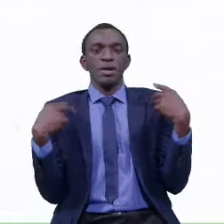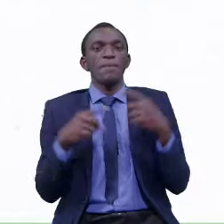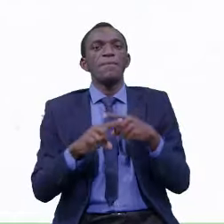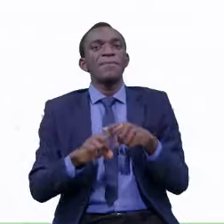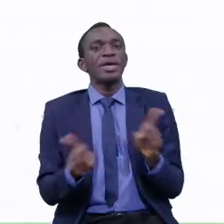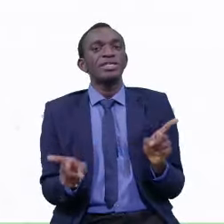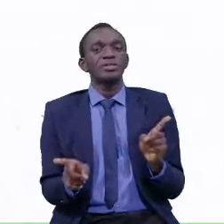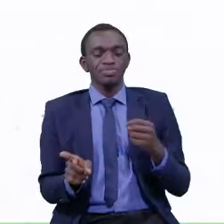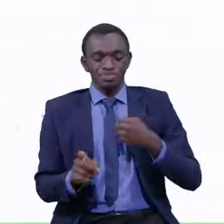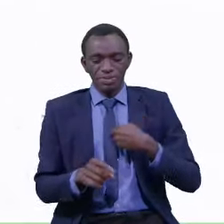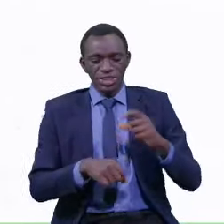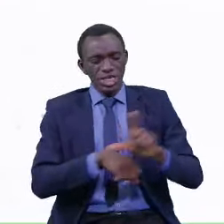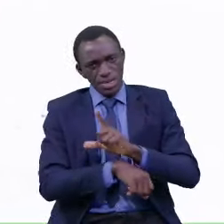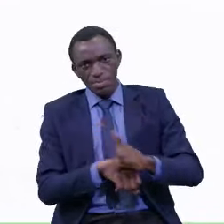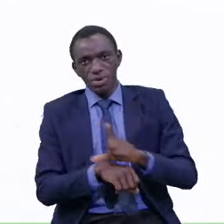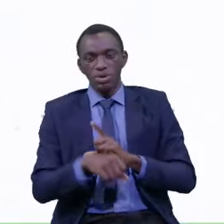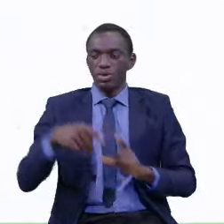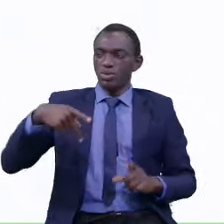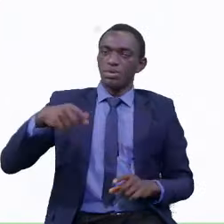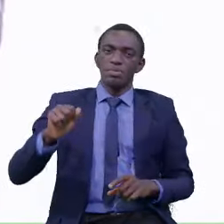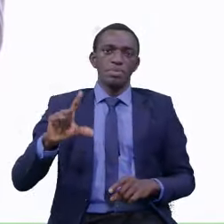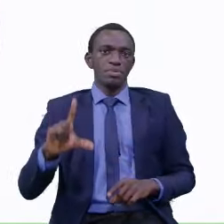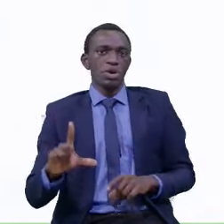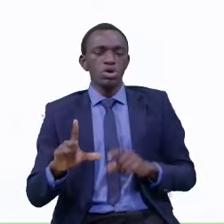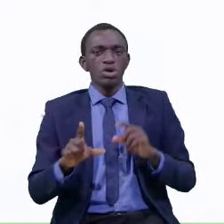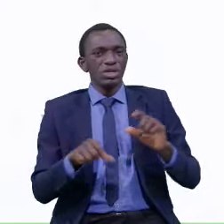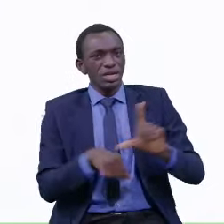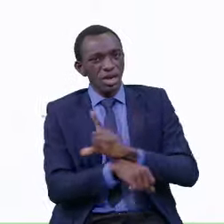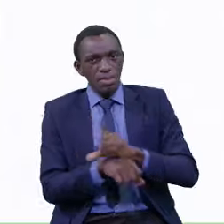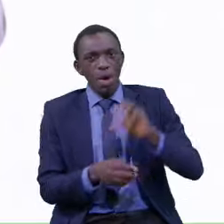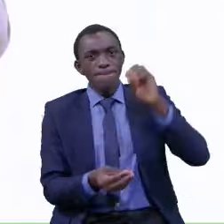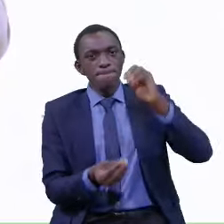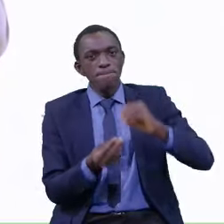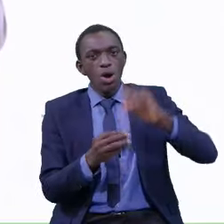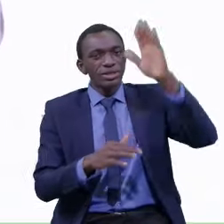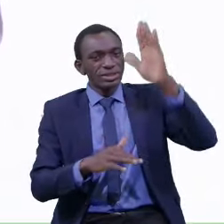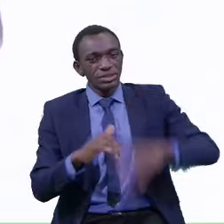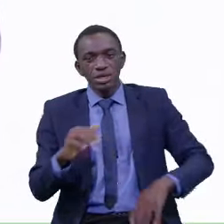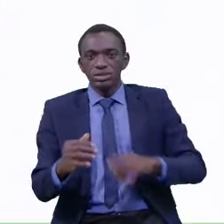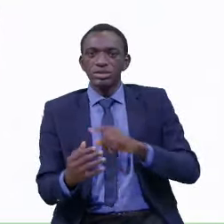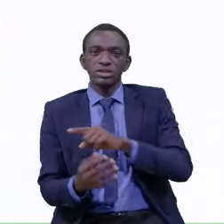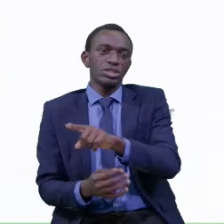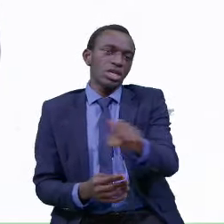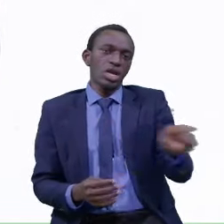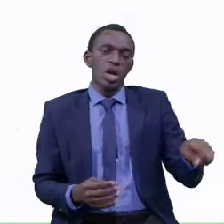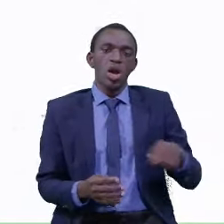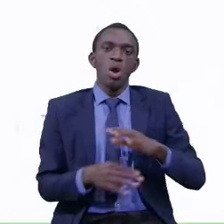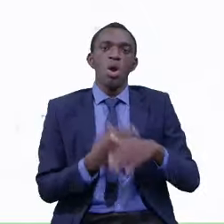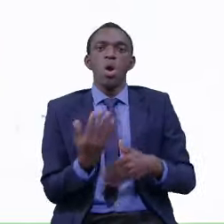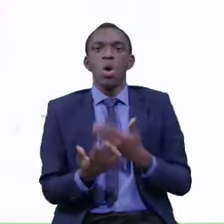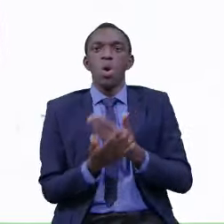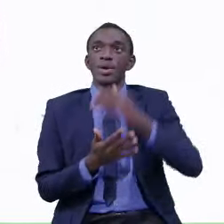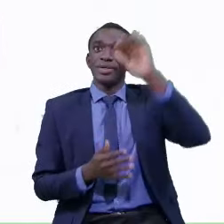labored more abundantly than they all. Grace makes me not